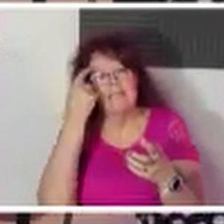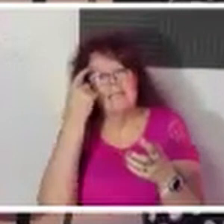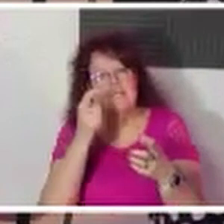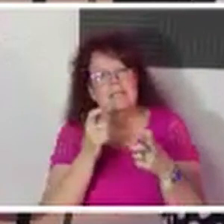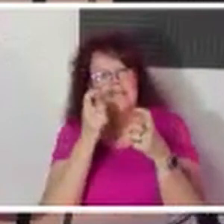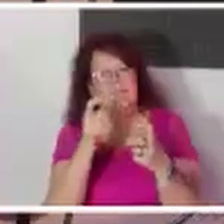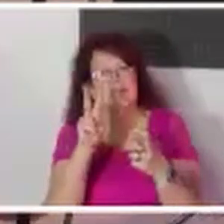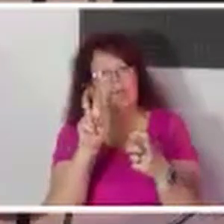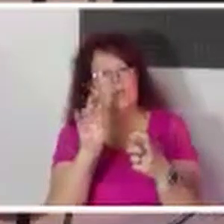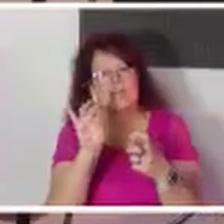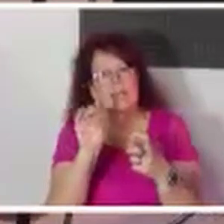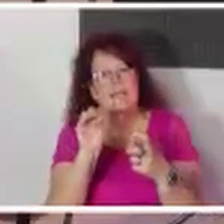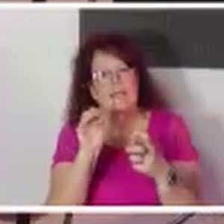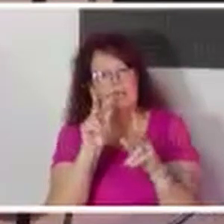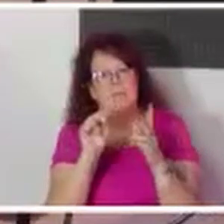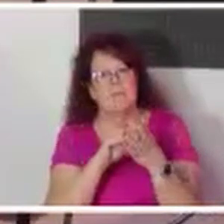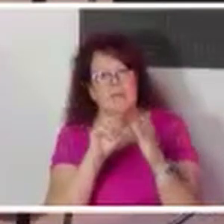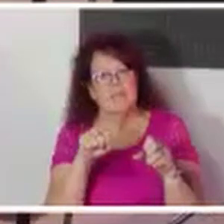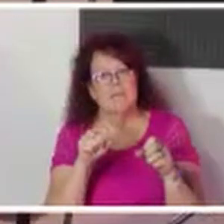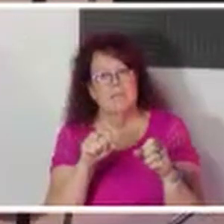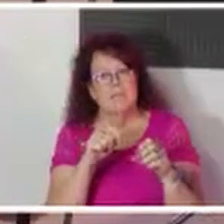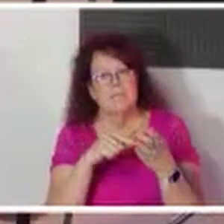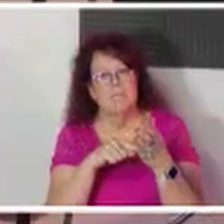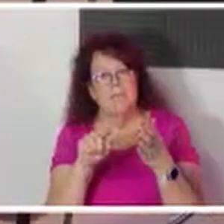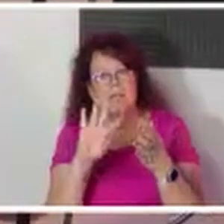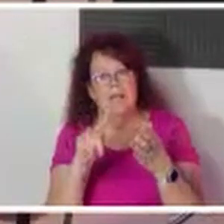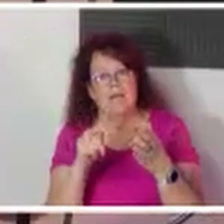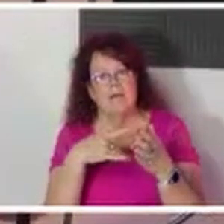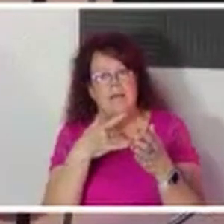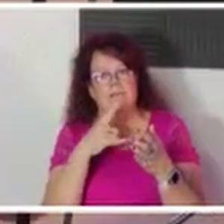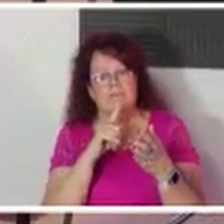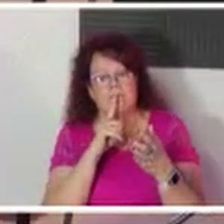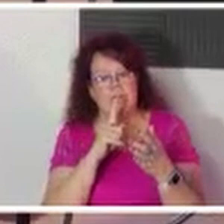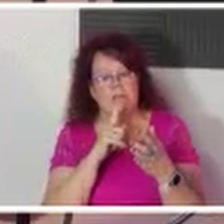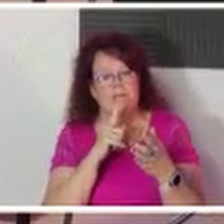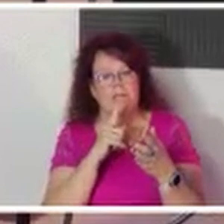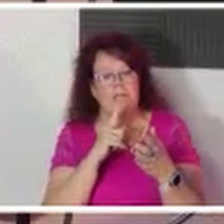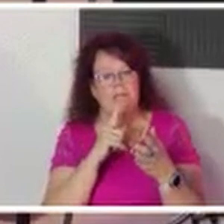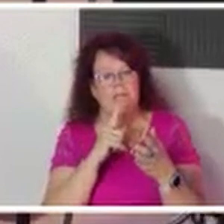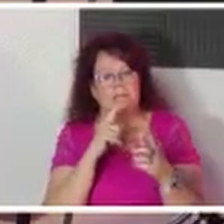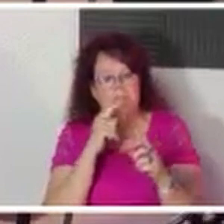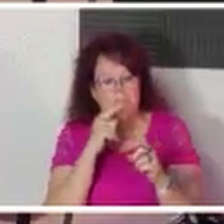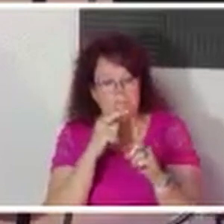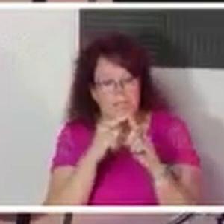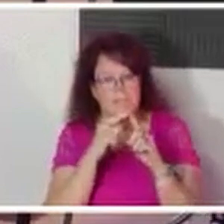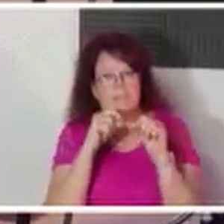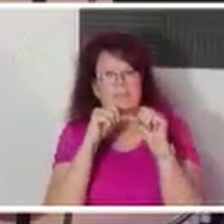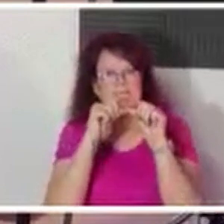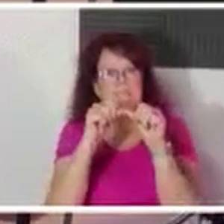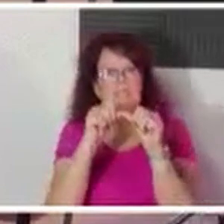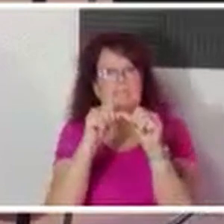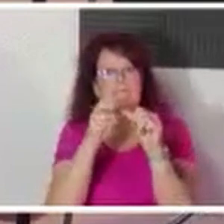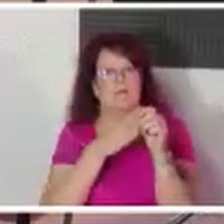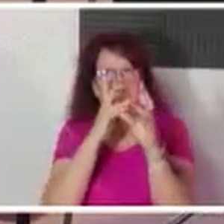given the 280 people that I was able to bail out, I felt very affirmed in my continued fascination with